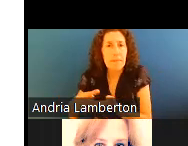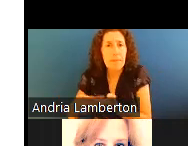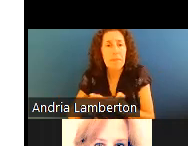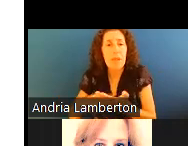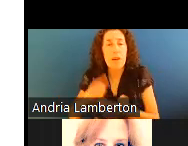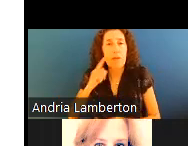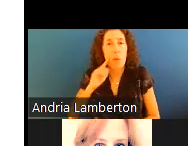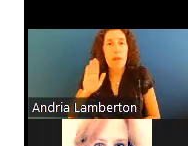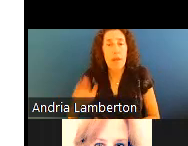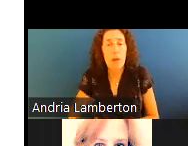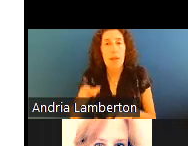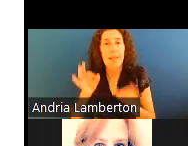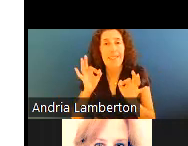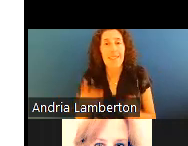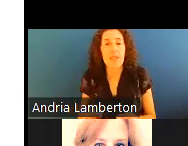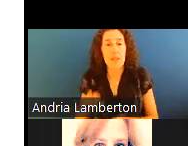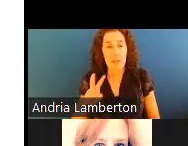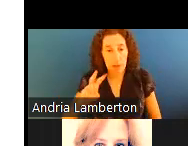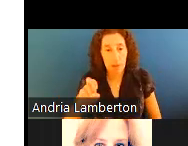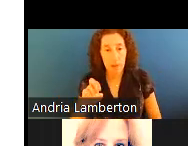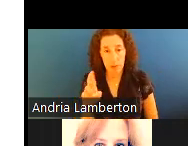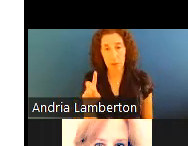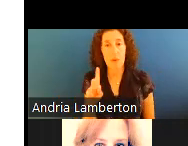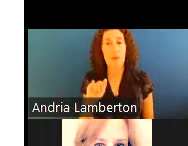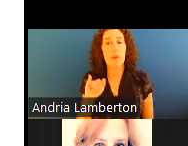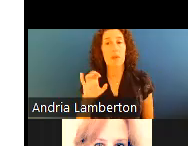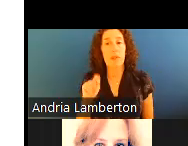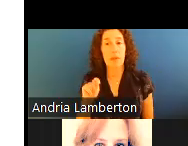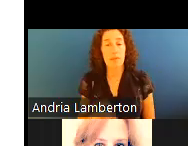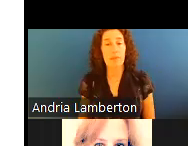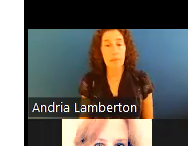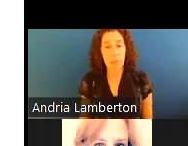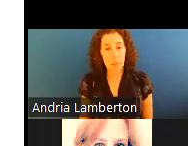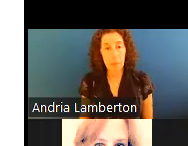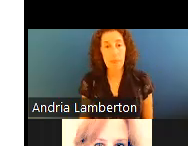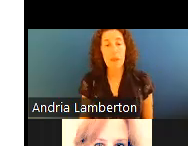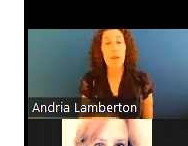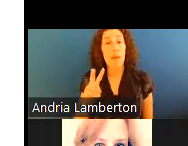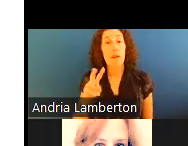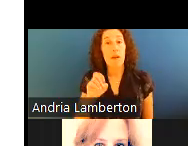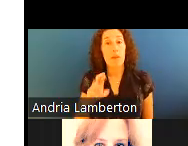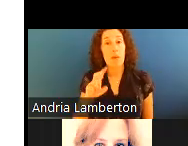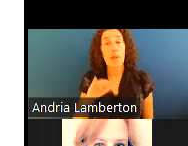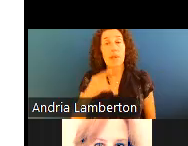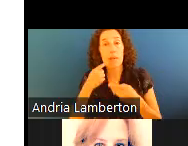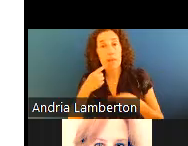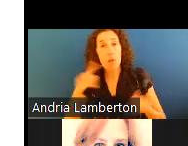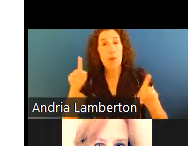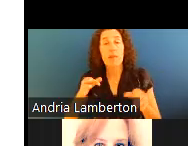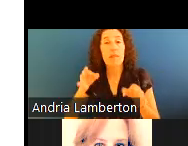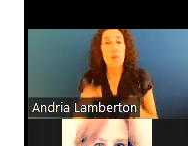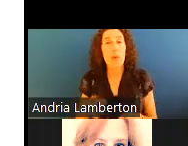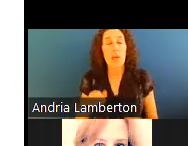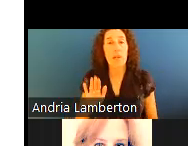they can take a while. If the jury cannot agree on a unanimous verdict of either guilty or not guilty, that